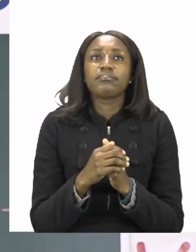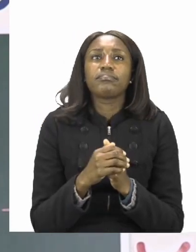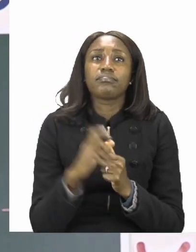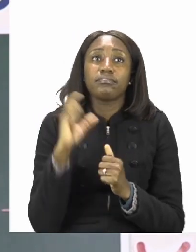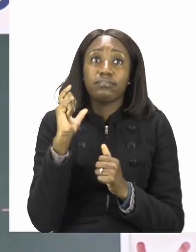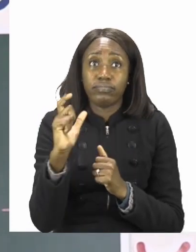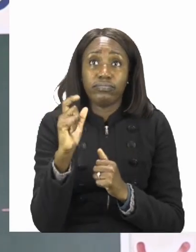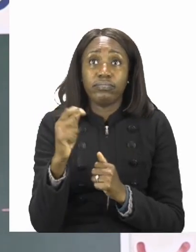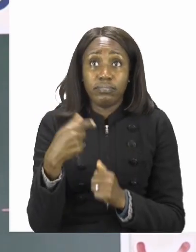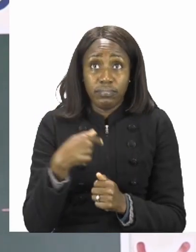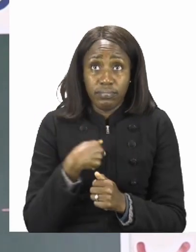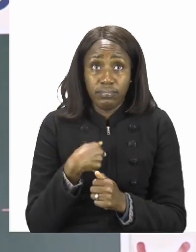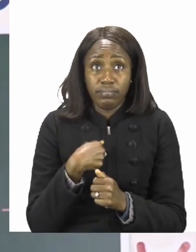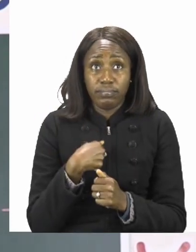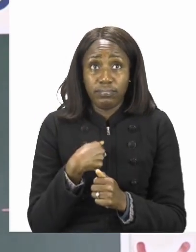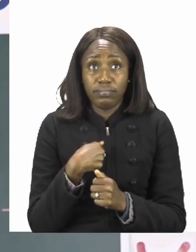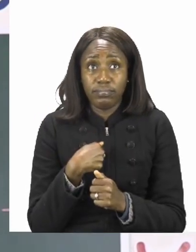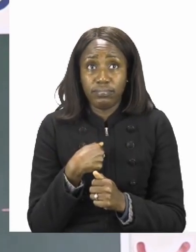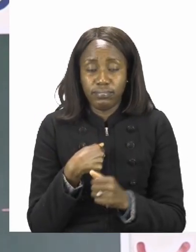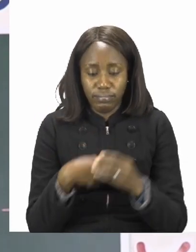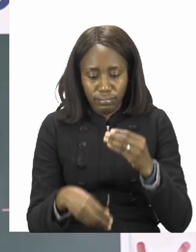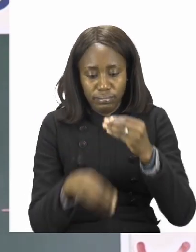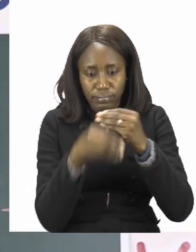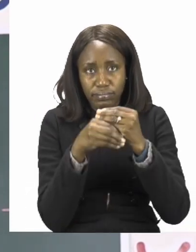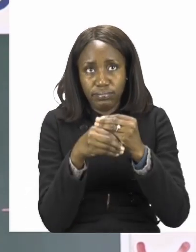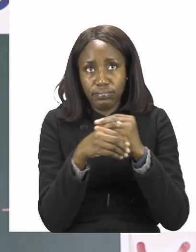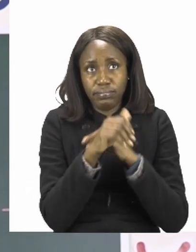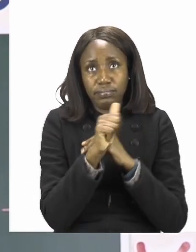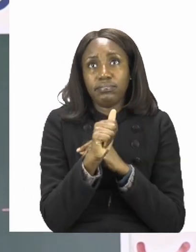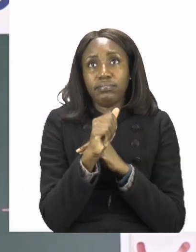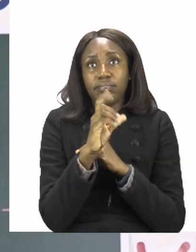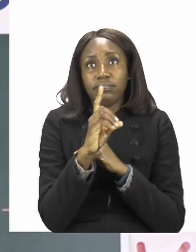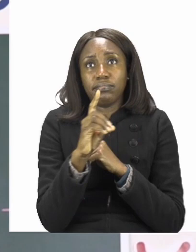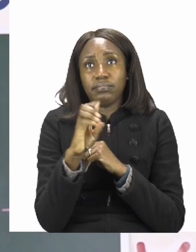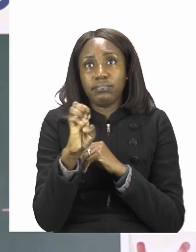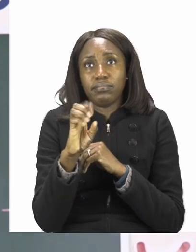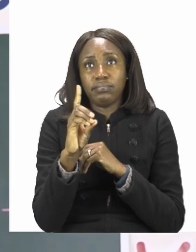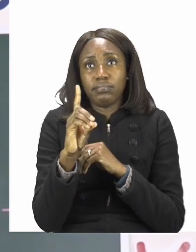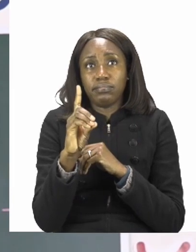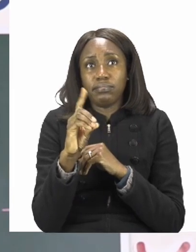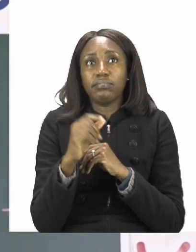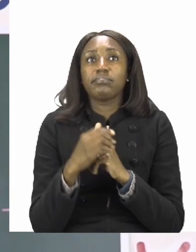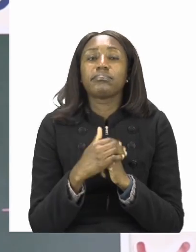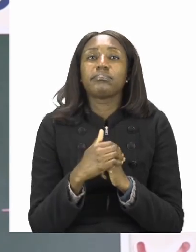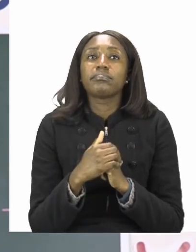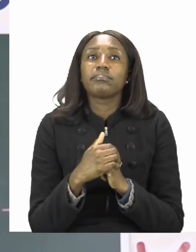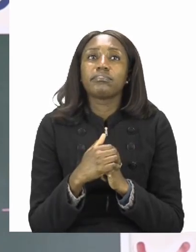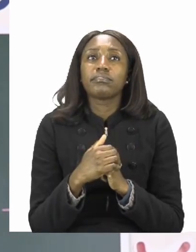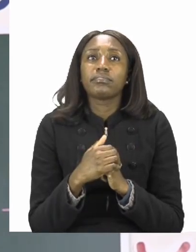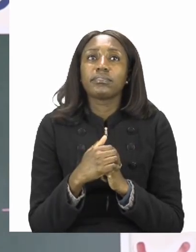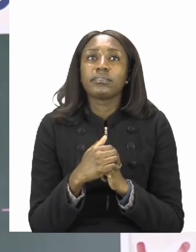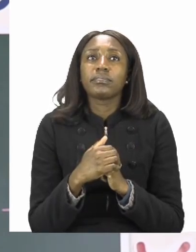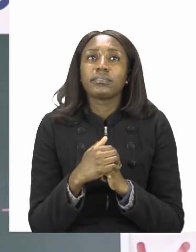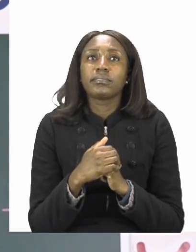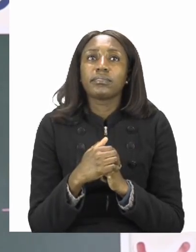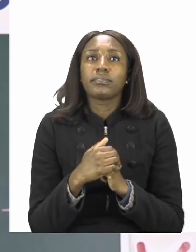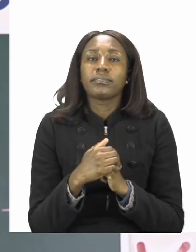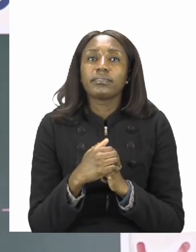I, then the word added. You can go ahead and do this part with me as